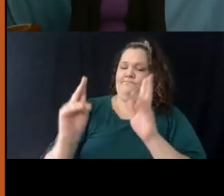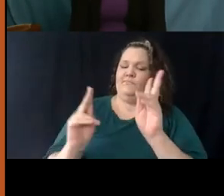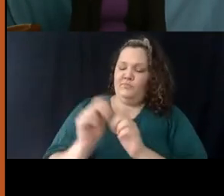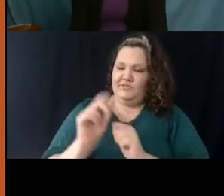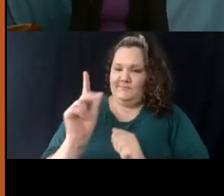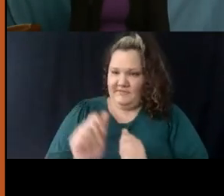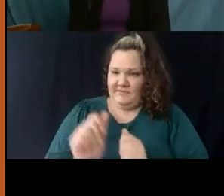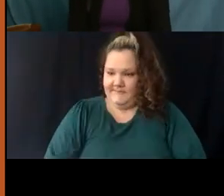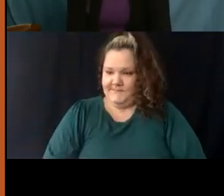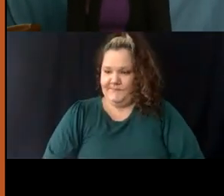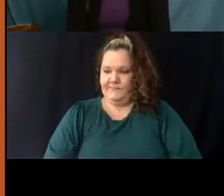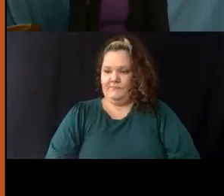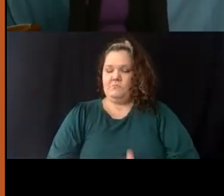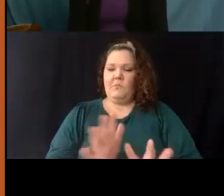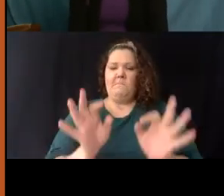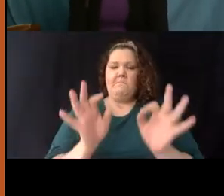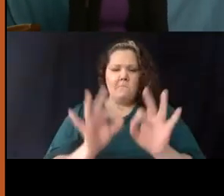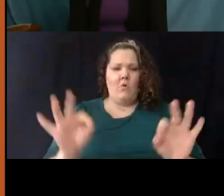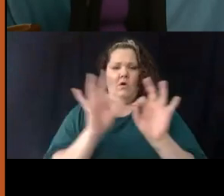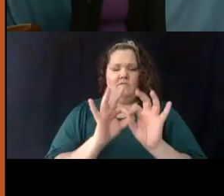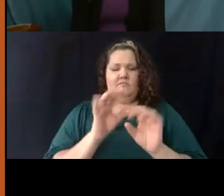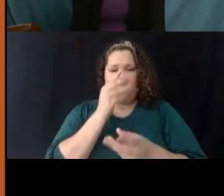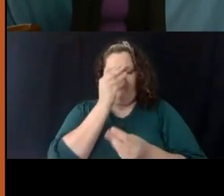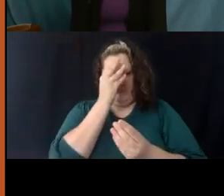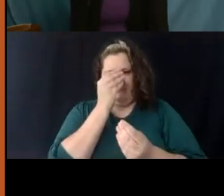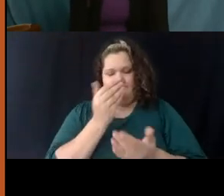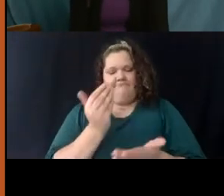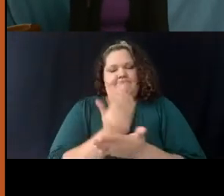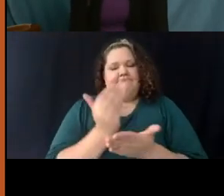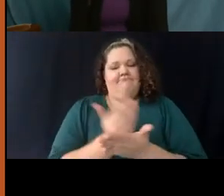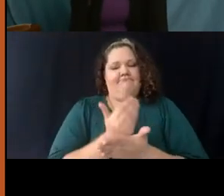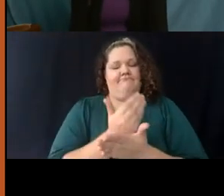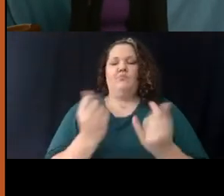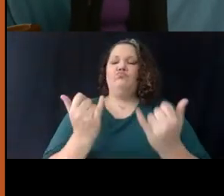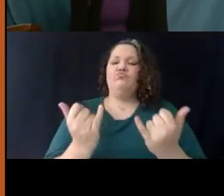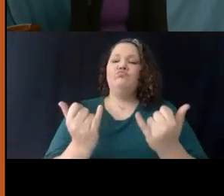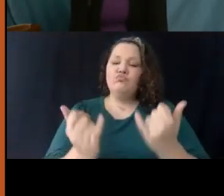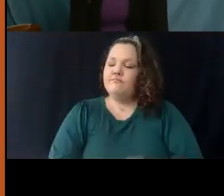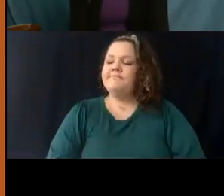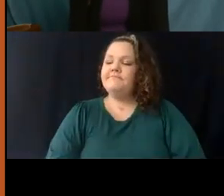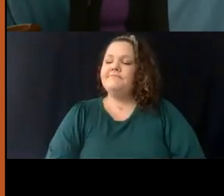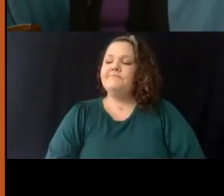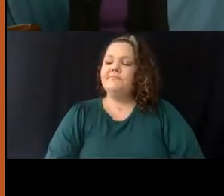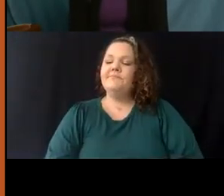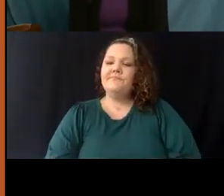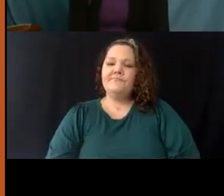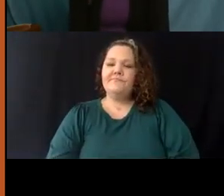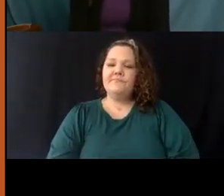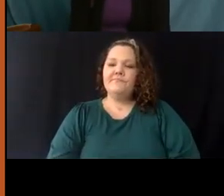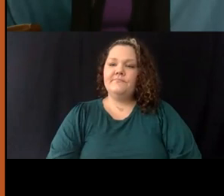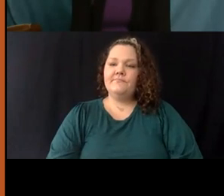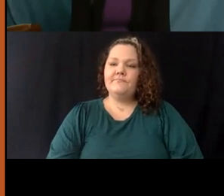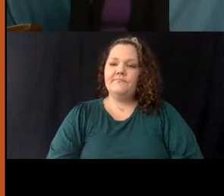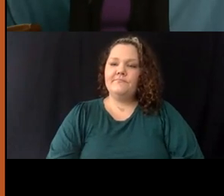Another thing to mention that I've noticed is when you look at older research too, often language has changed. So you may see slurs and ways of referring to people that we don't